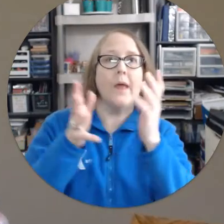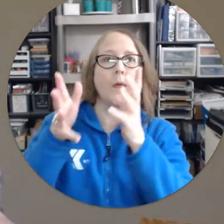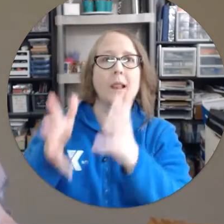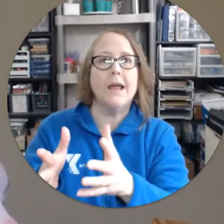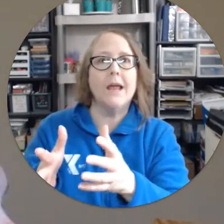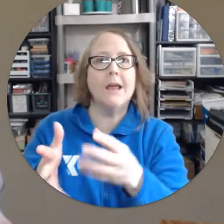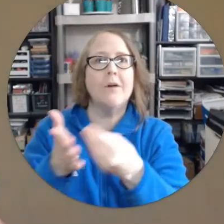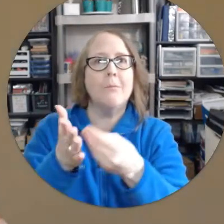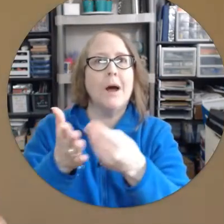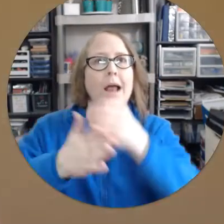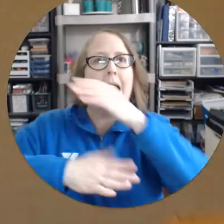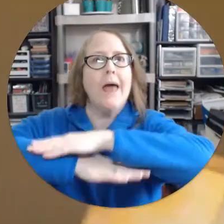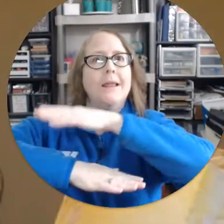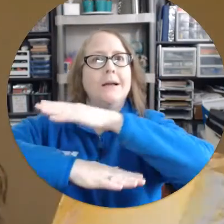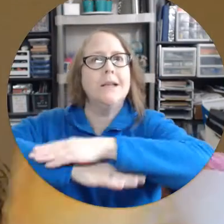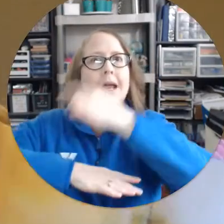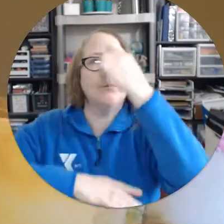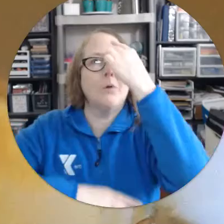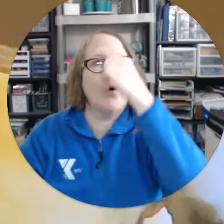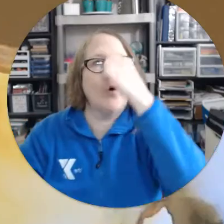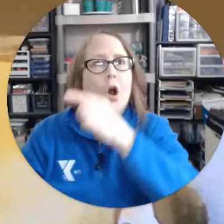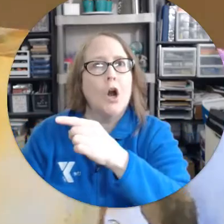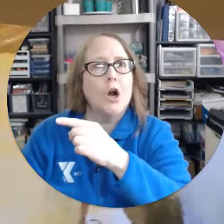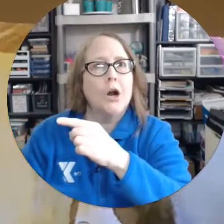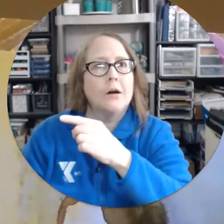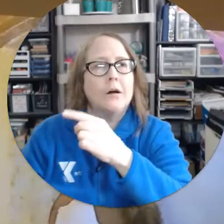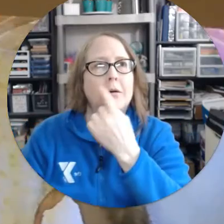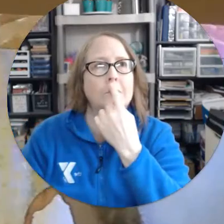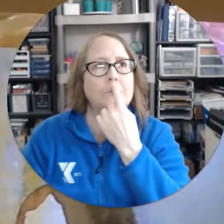the table for her.